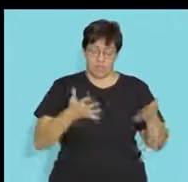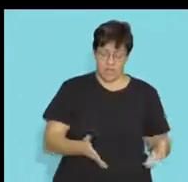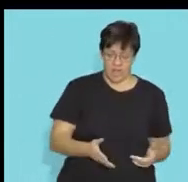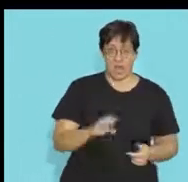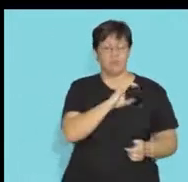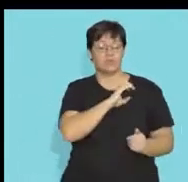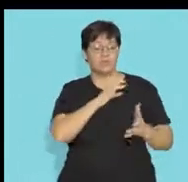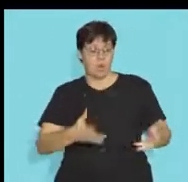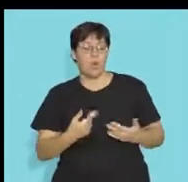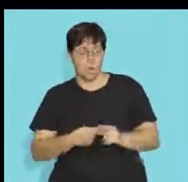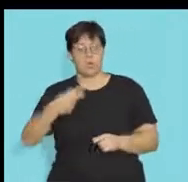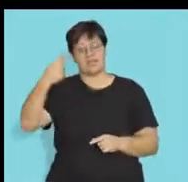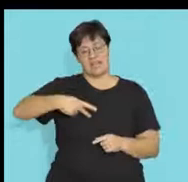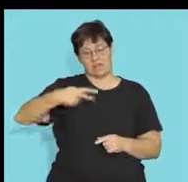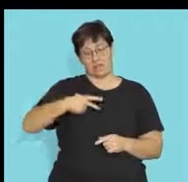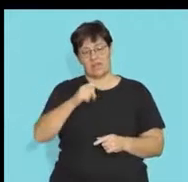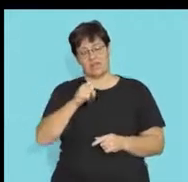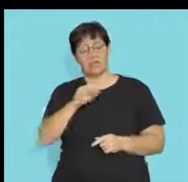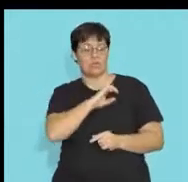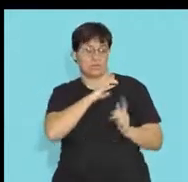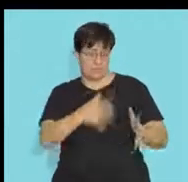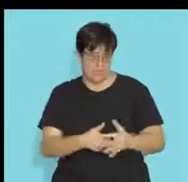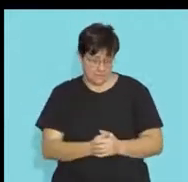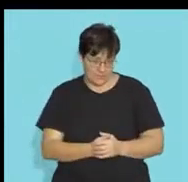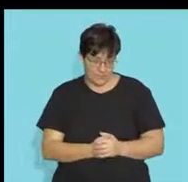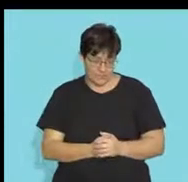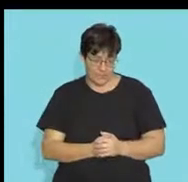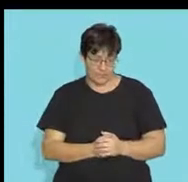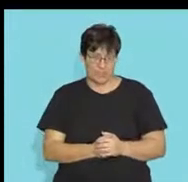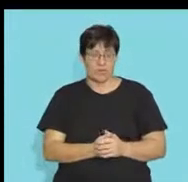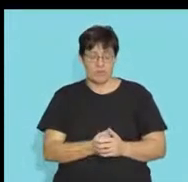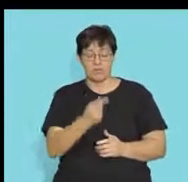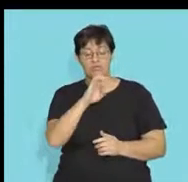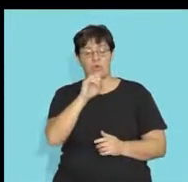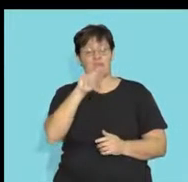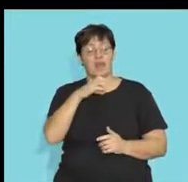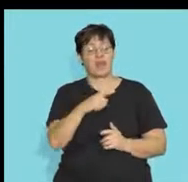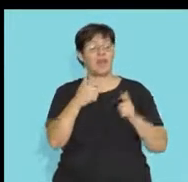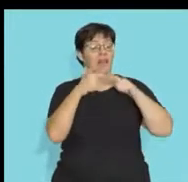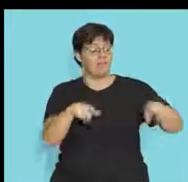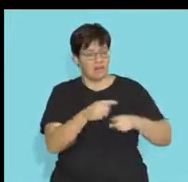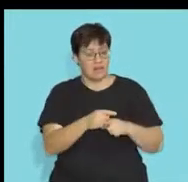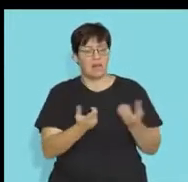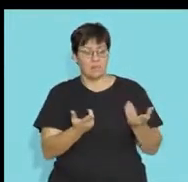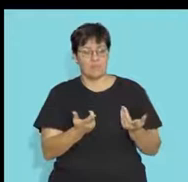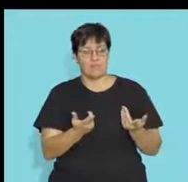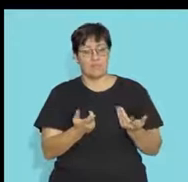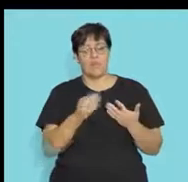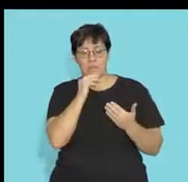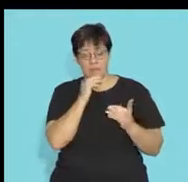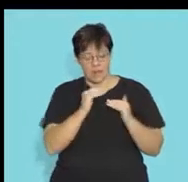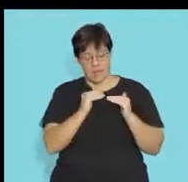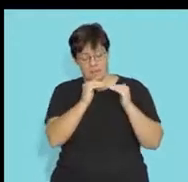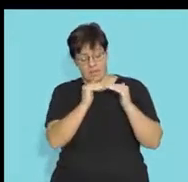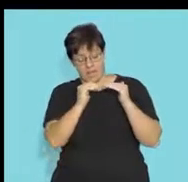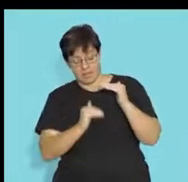producers, consumers, or even secondary consumers. This means that the trophic level of an organism is the number